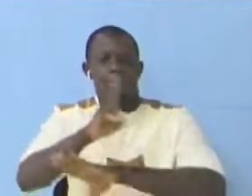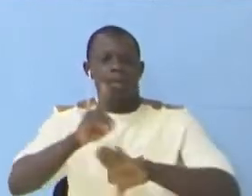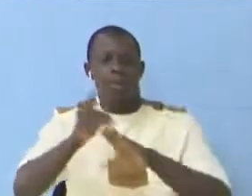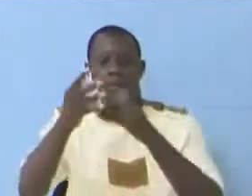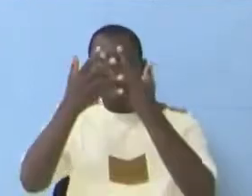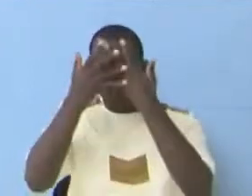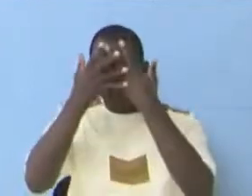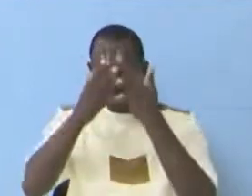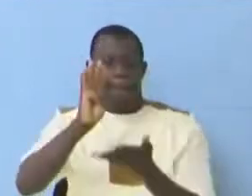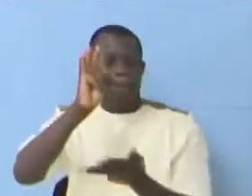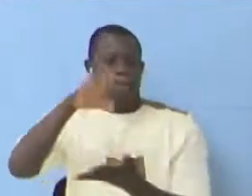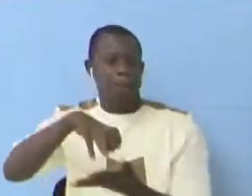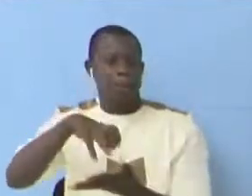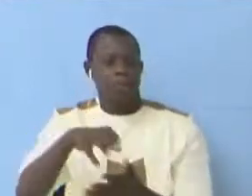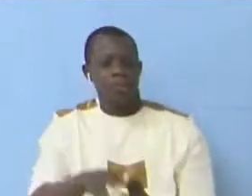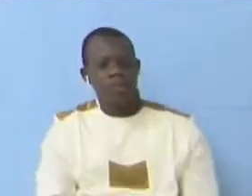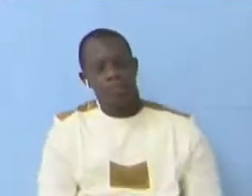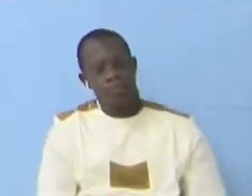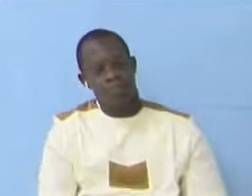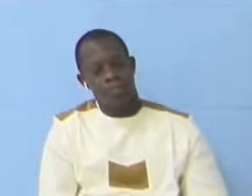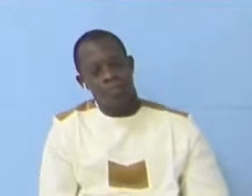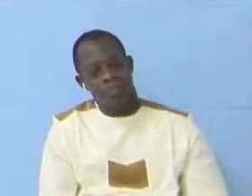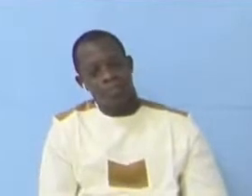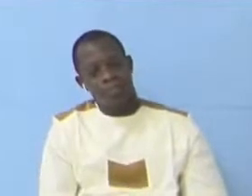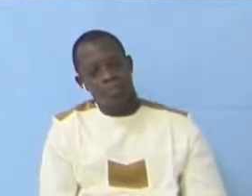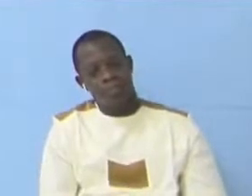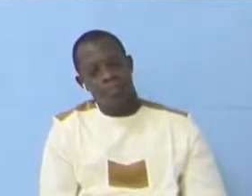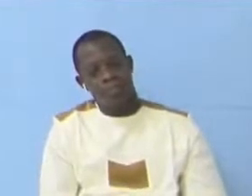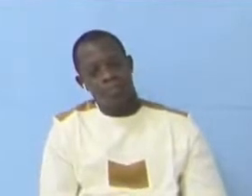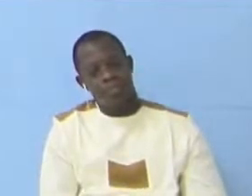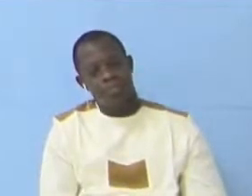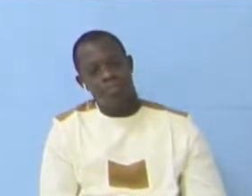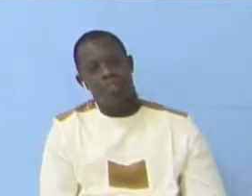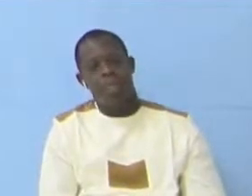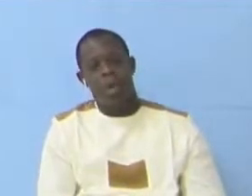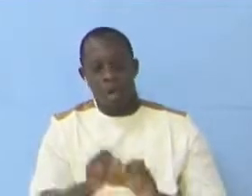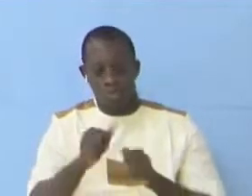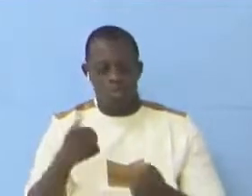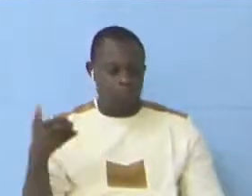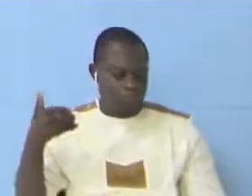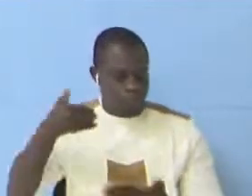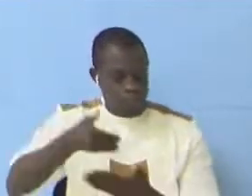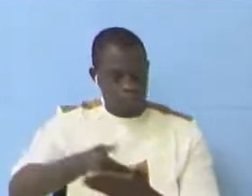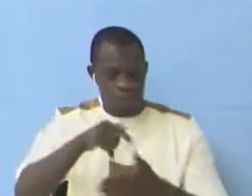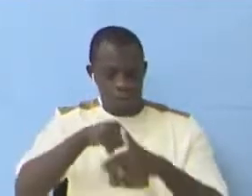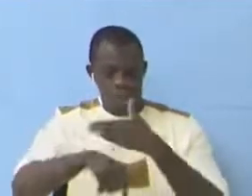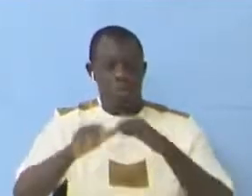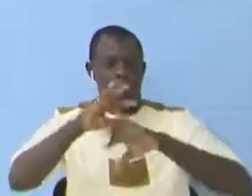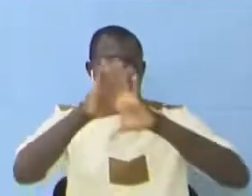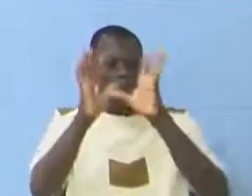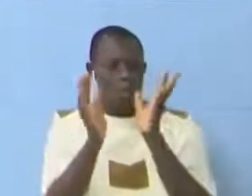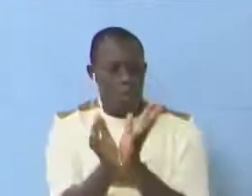Prisons. ñu daldi ma denc nag si kaso bu mag gi nekkee ci yooni Banjul di Mile 2. We would come into all that.